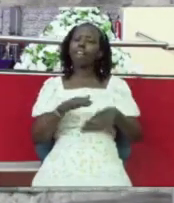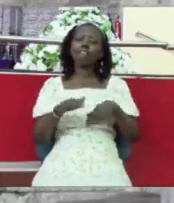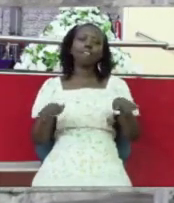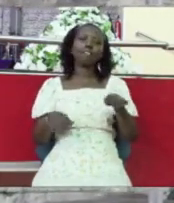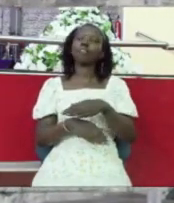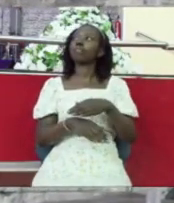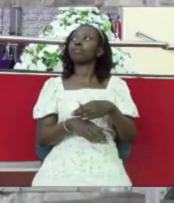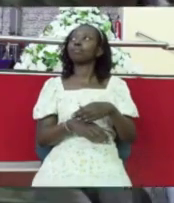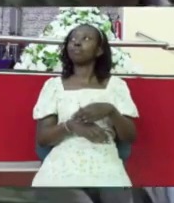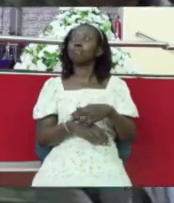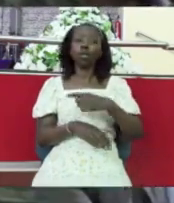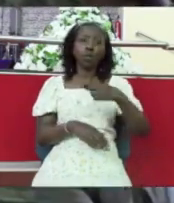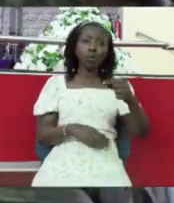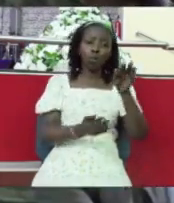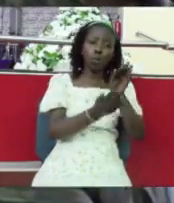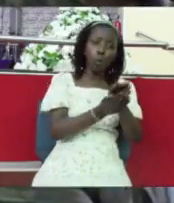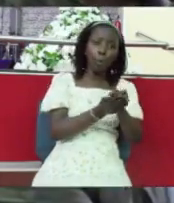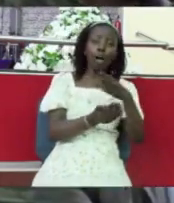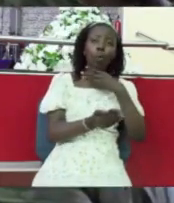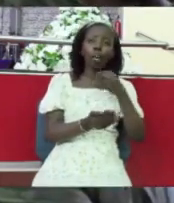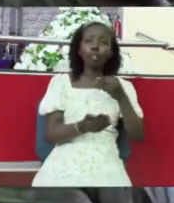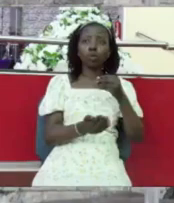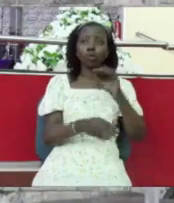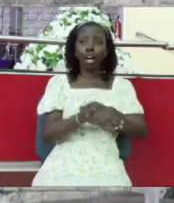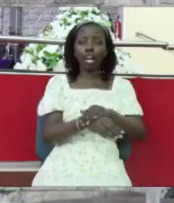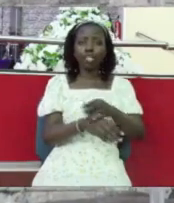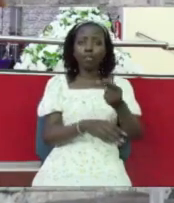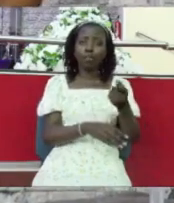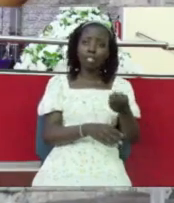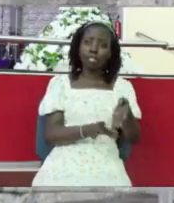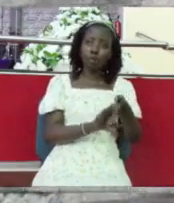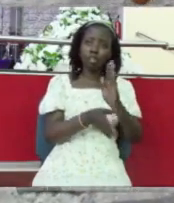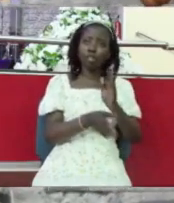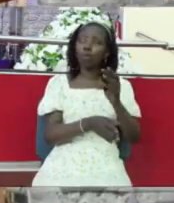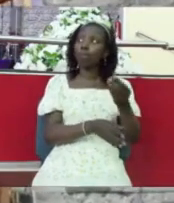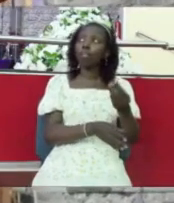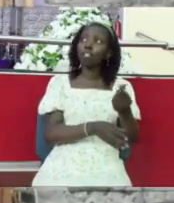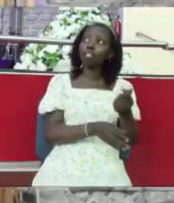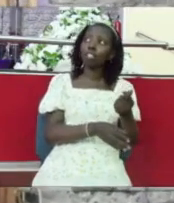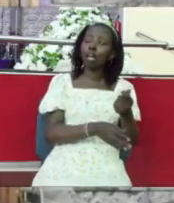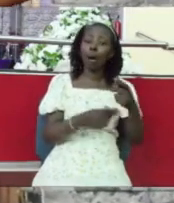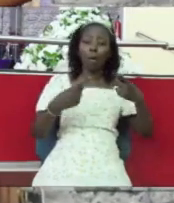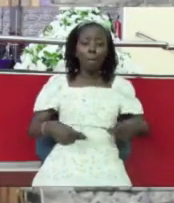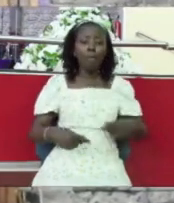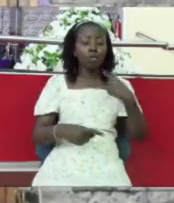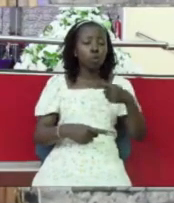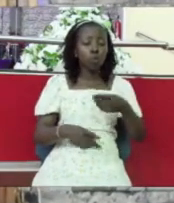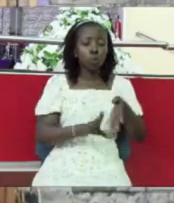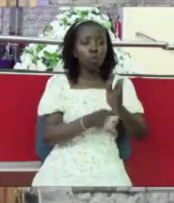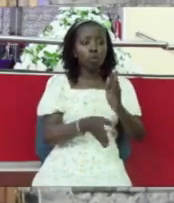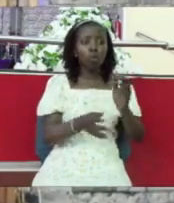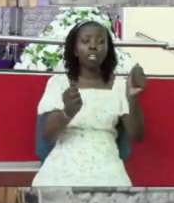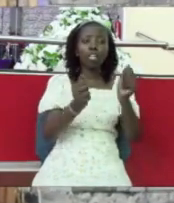aina ya huduma. You go to the bank and you want to withdraw some money. Ukienda benki unataka kutoa pesa. The one who is withdrawing 10,000,